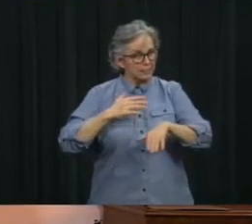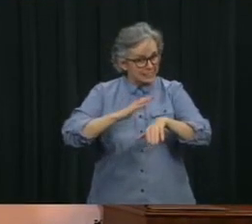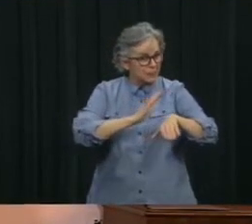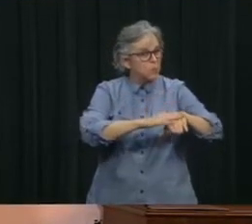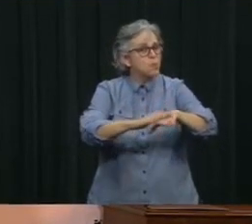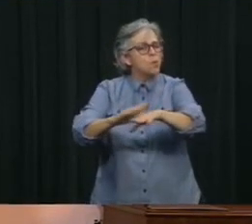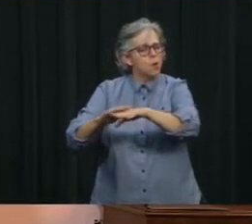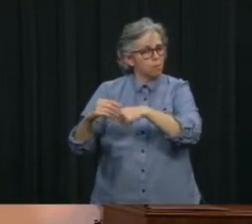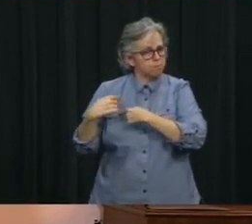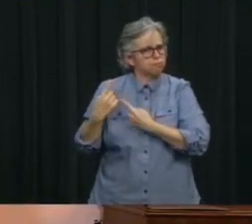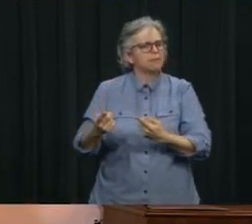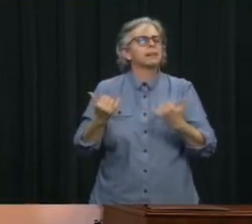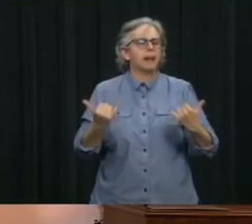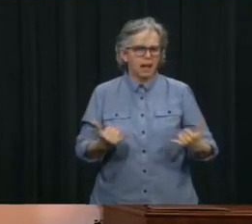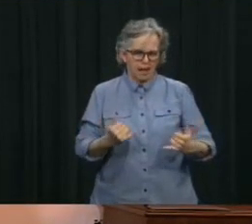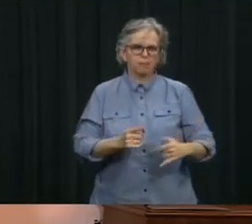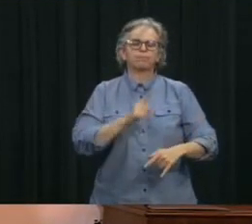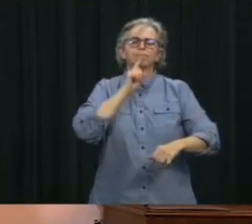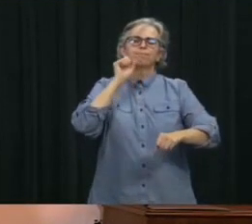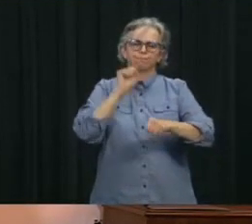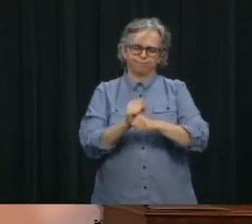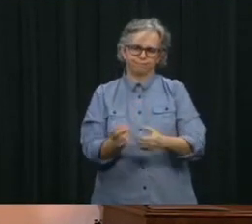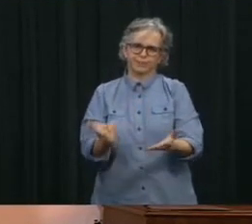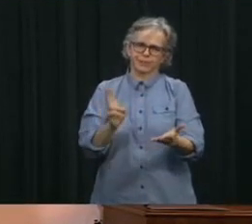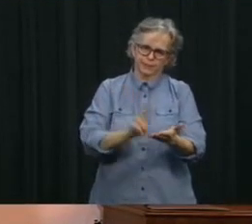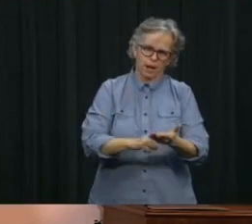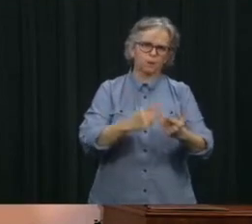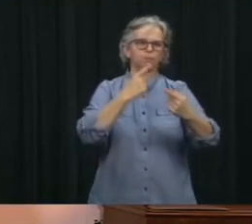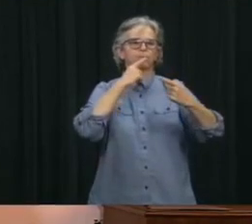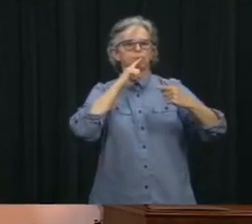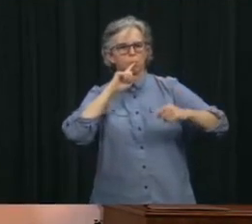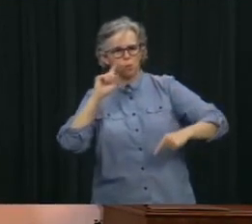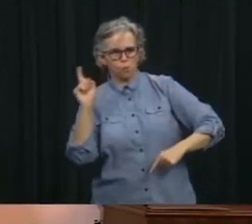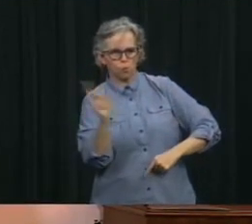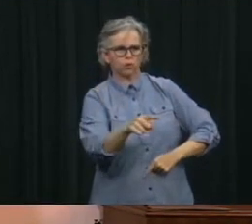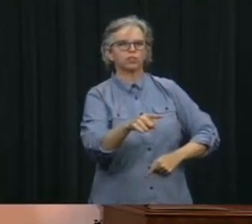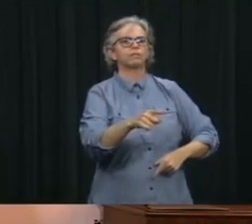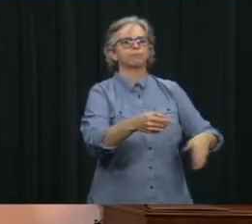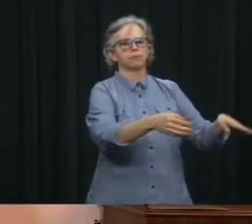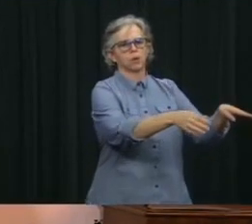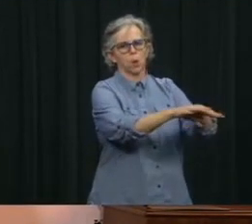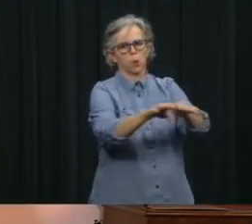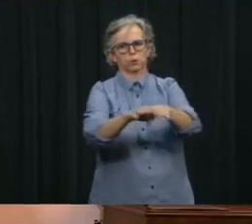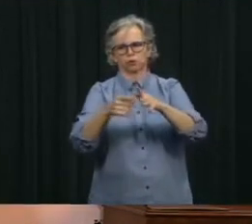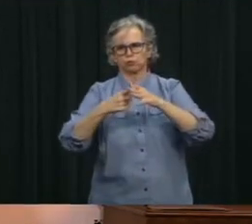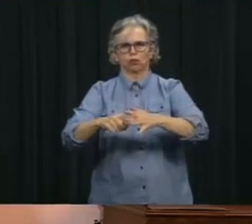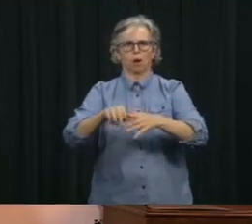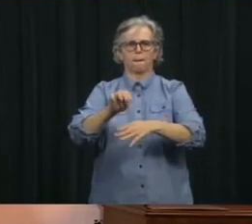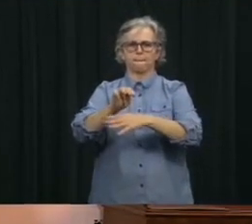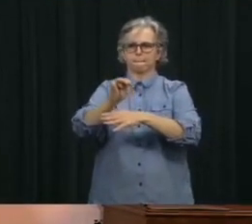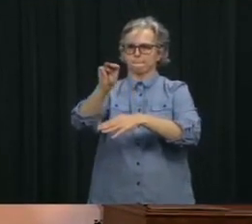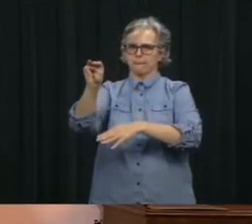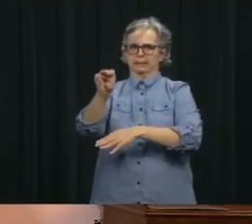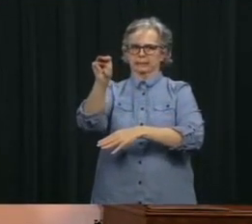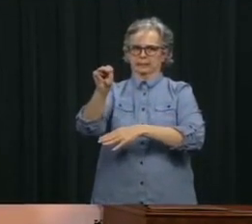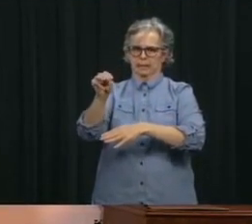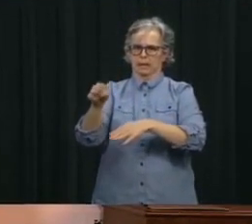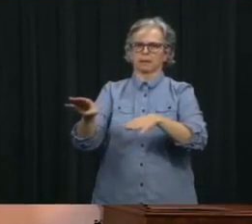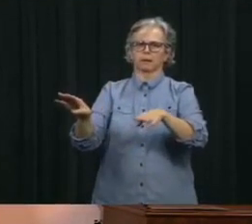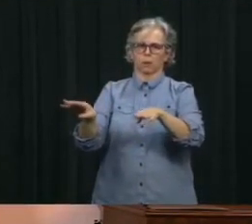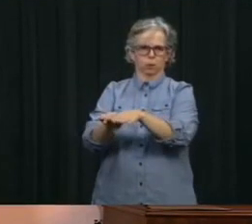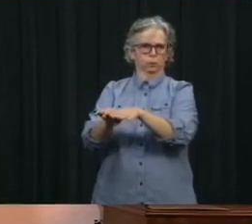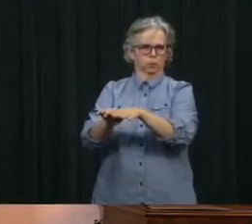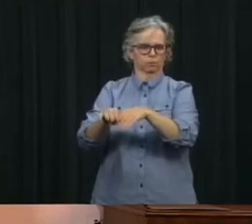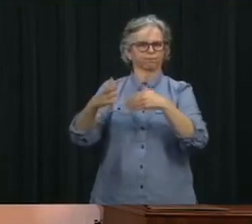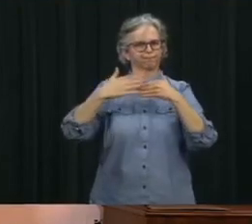order, and so we would believe that by close of business on Monday, each one of those seniors